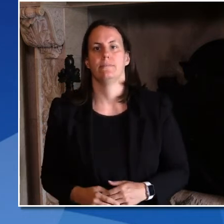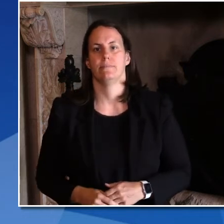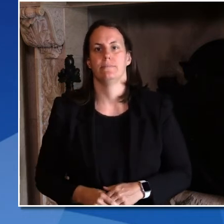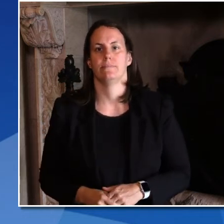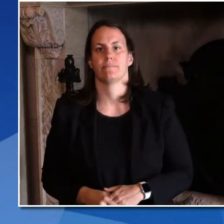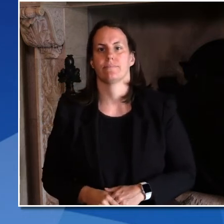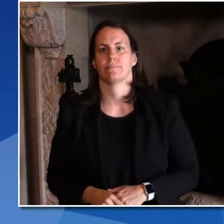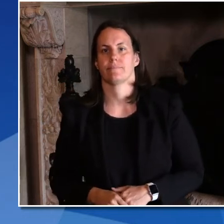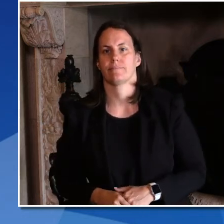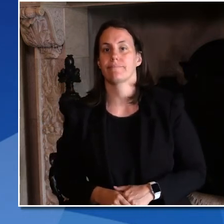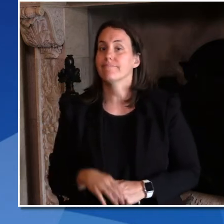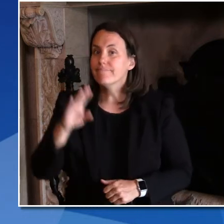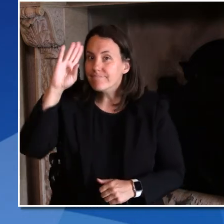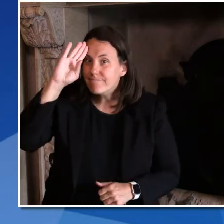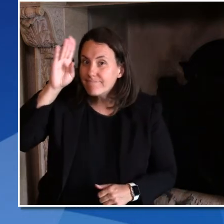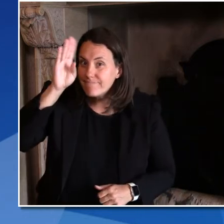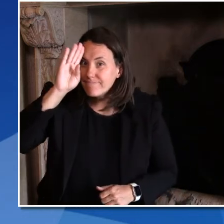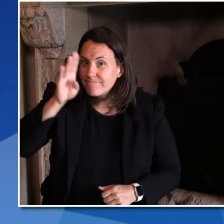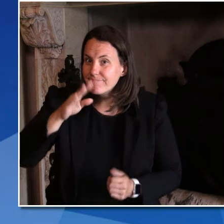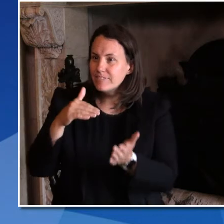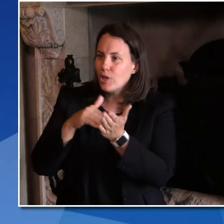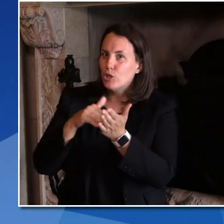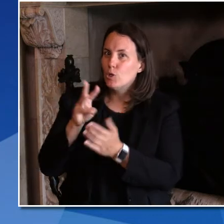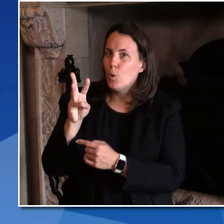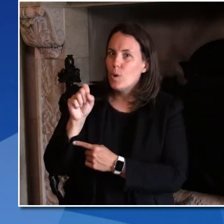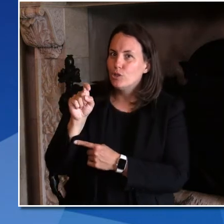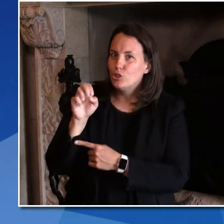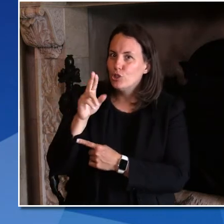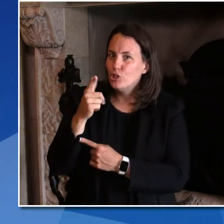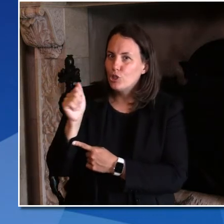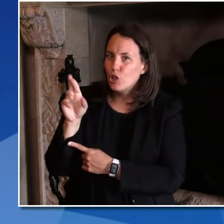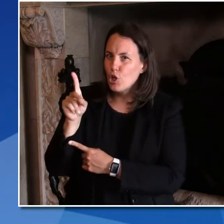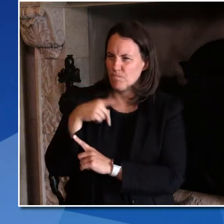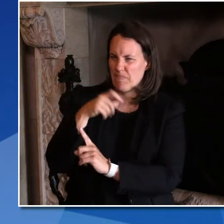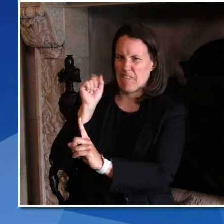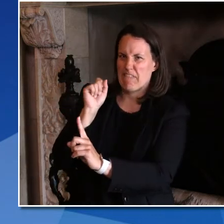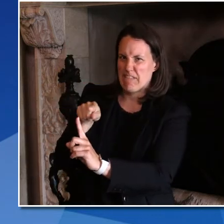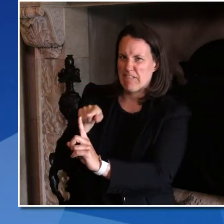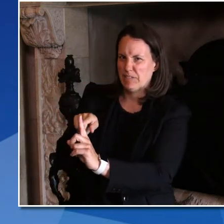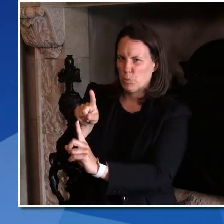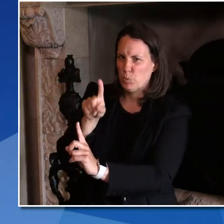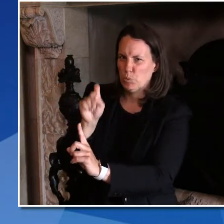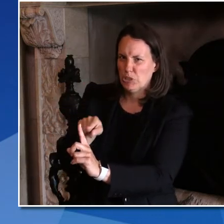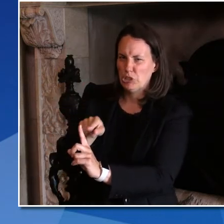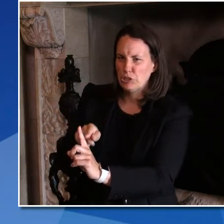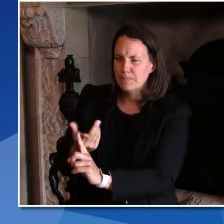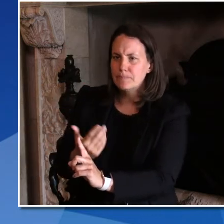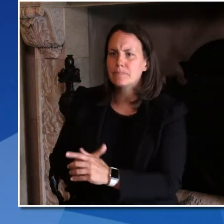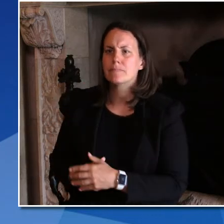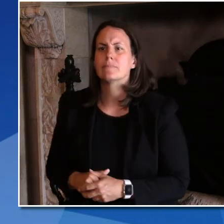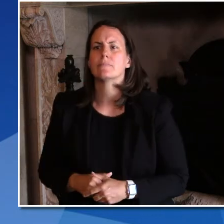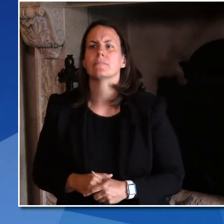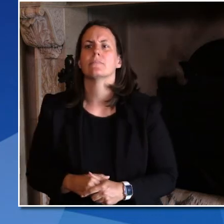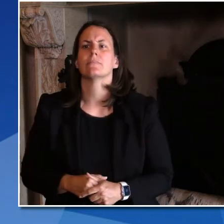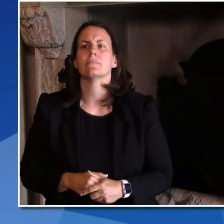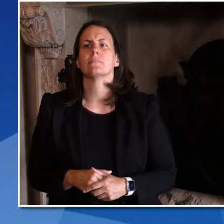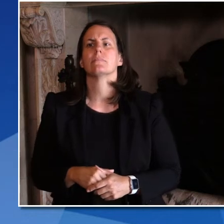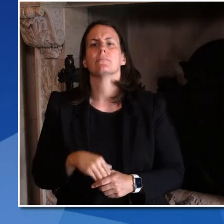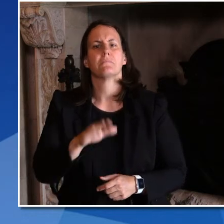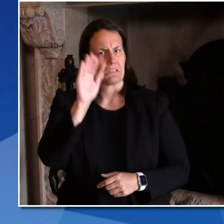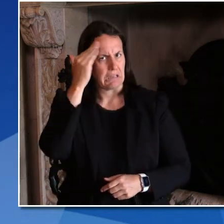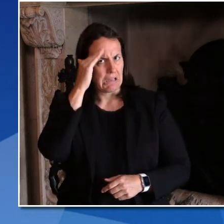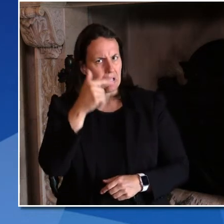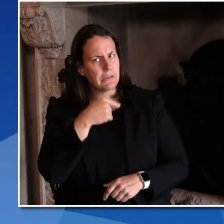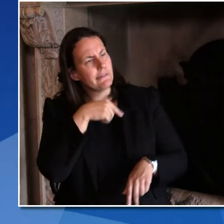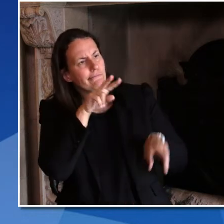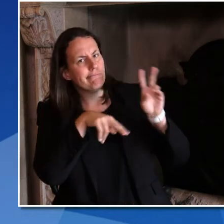Hi, Dr. Westergaard. I have a question about antibody testing. I got some data from the Madison area health